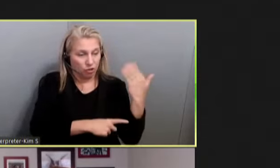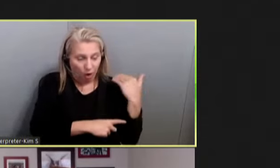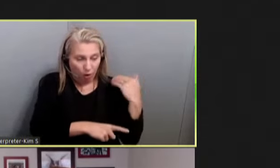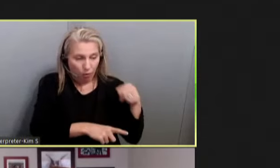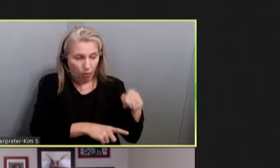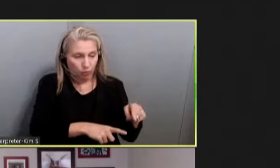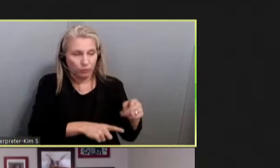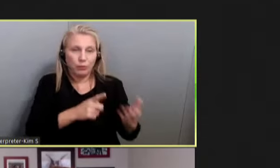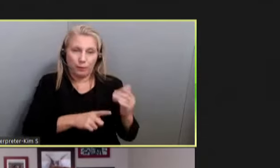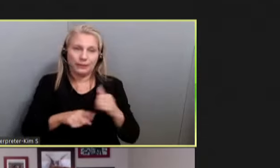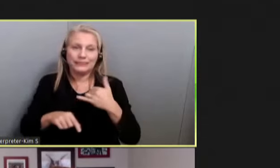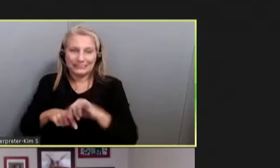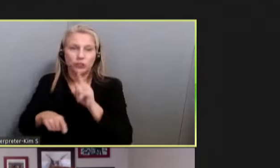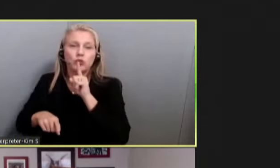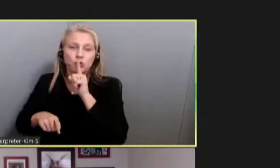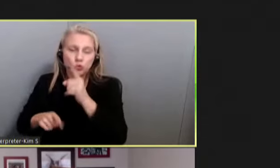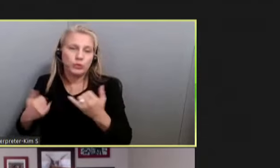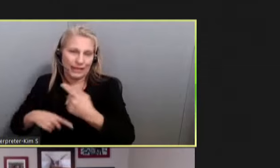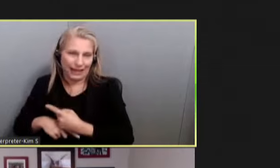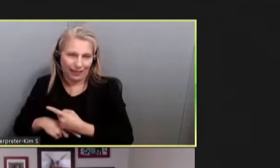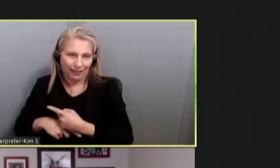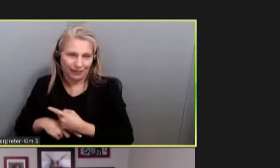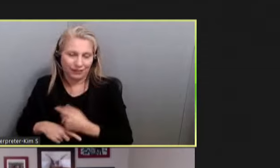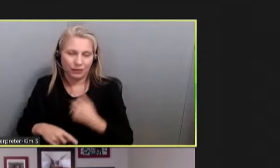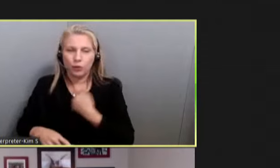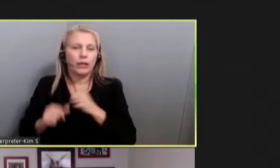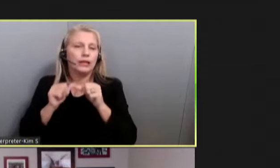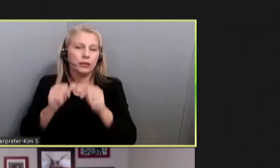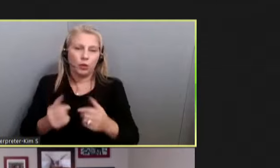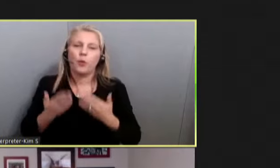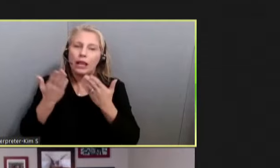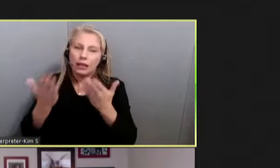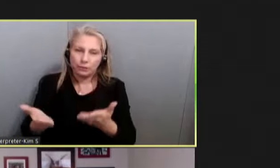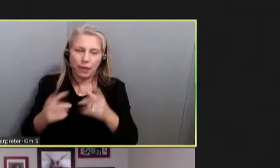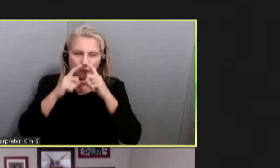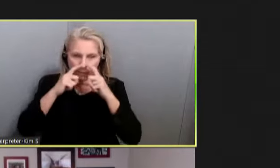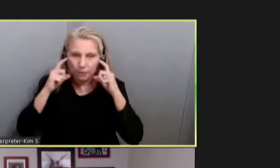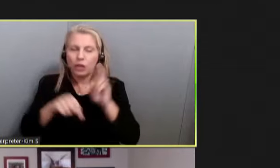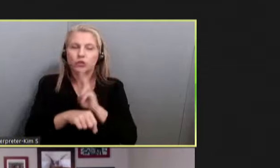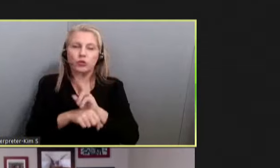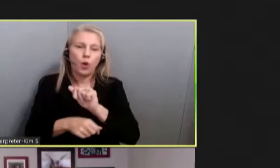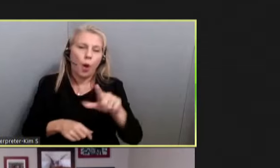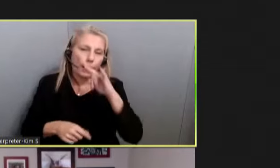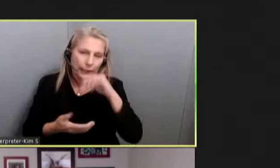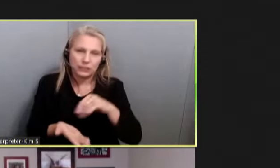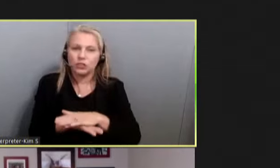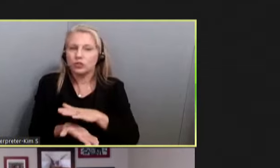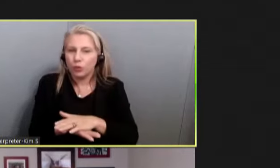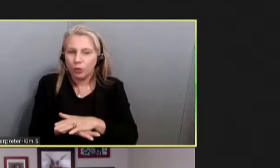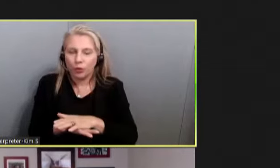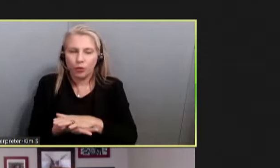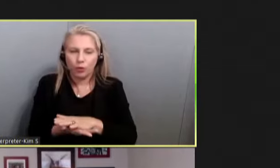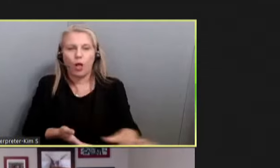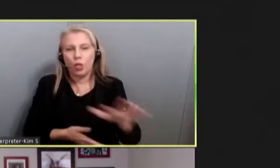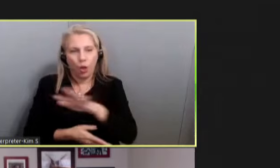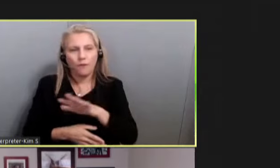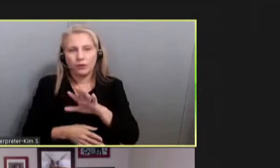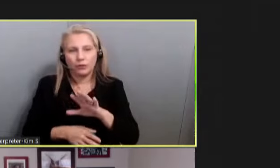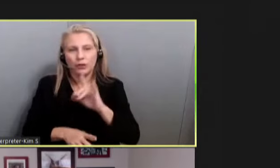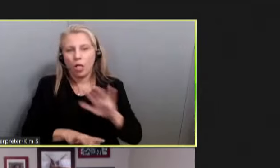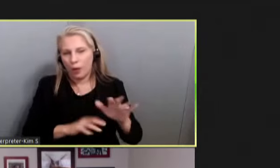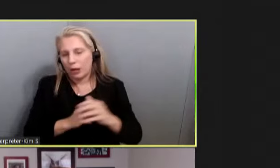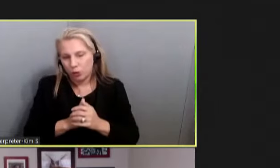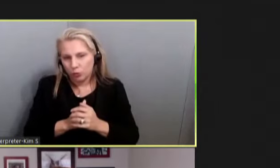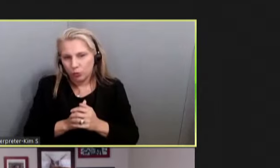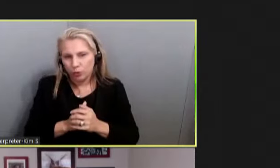hold true today. So again, we continue to recommend mask use for all kids in schools across Colorado. I think it's a really